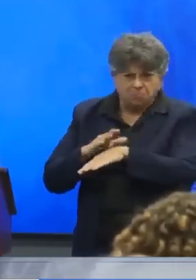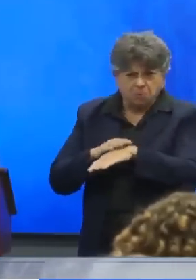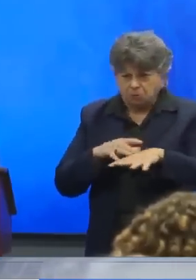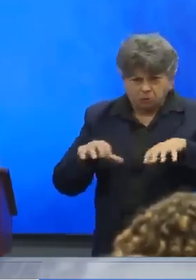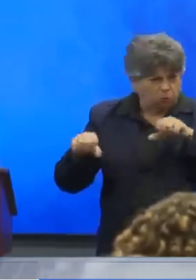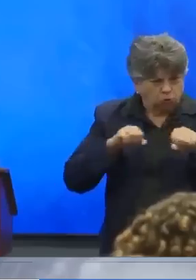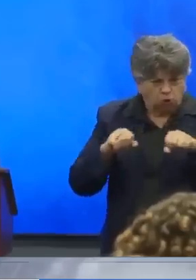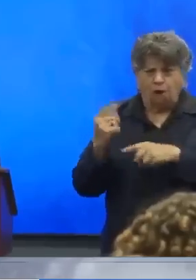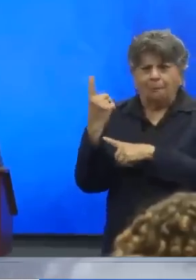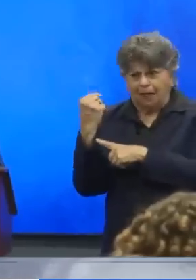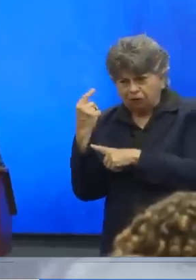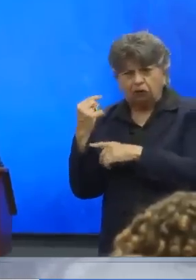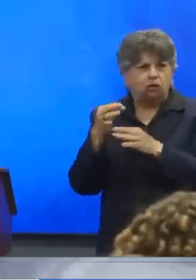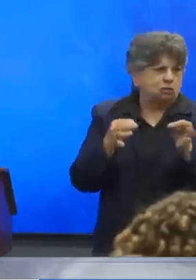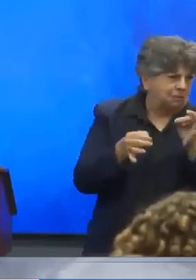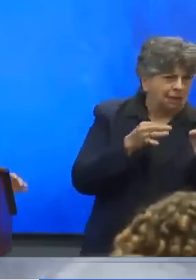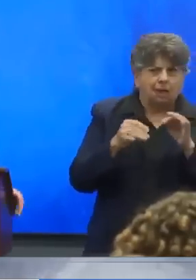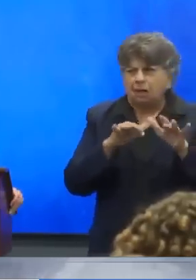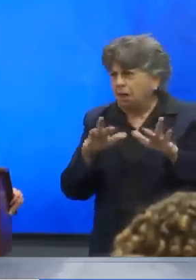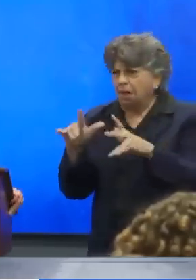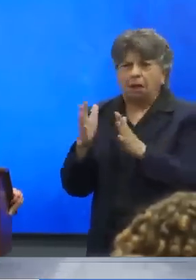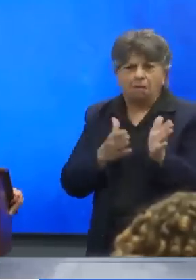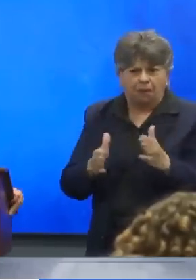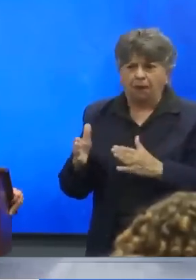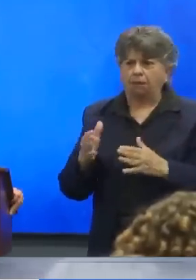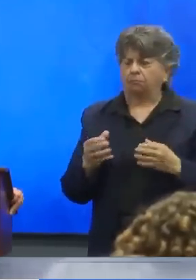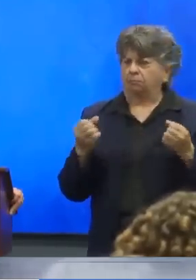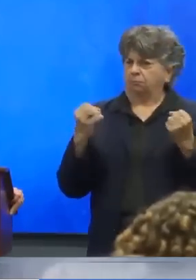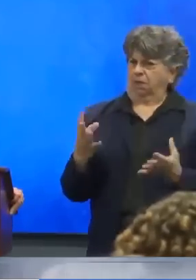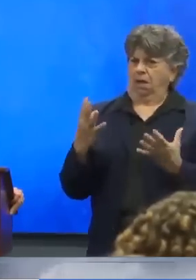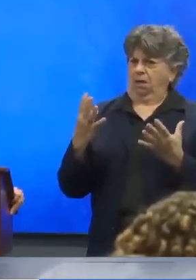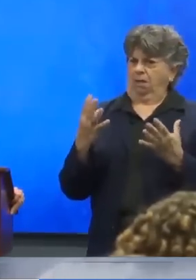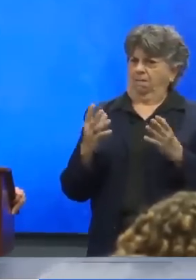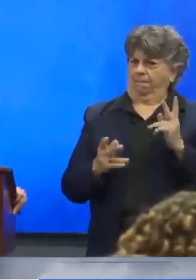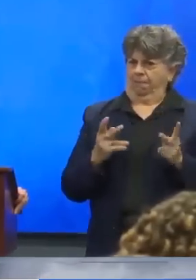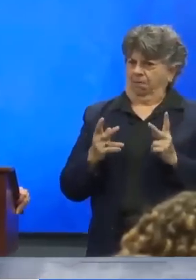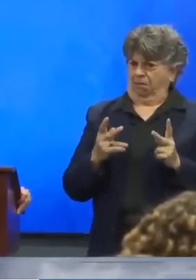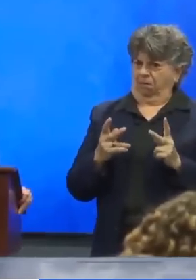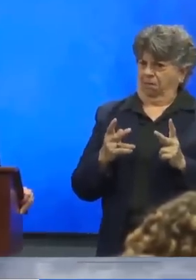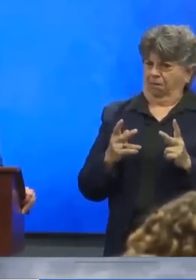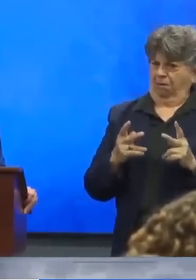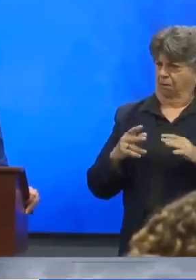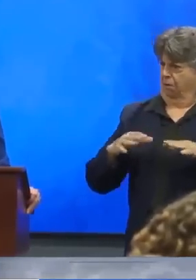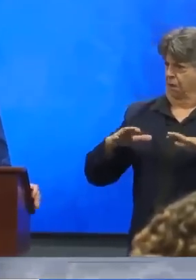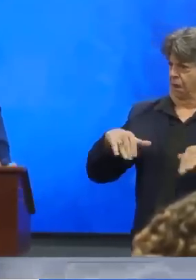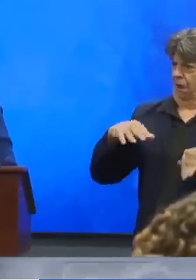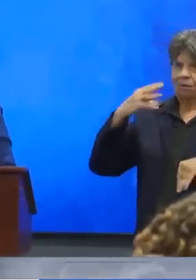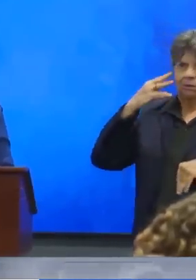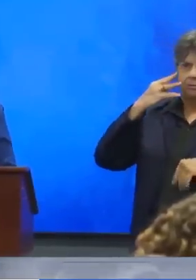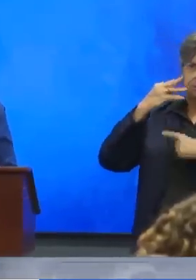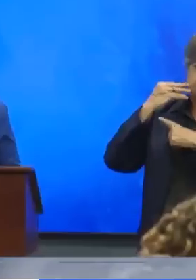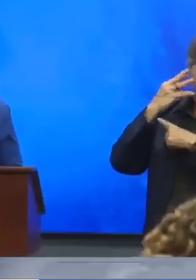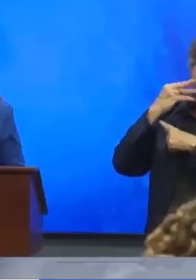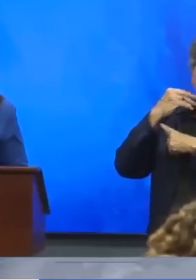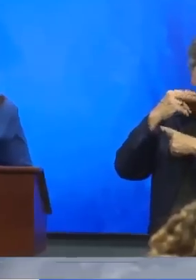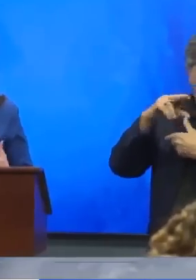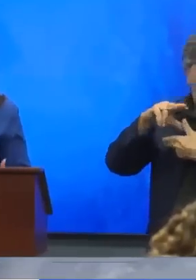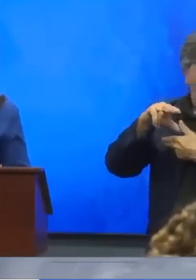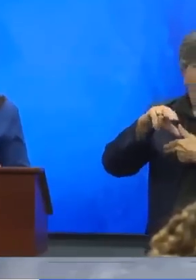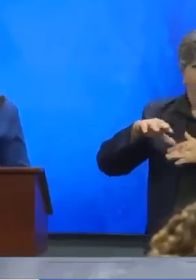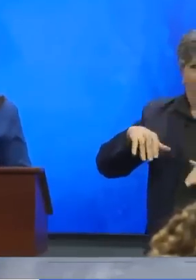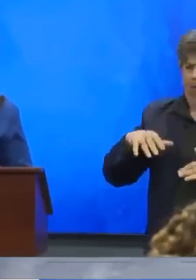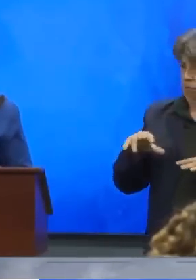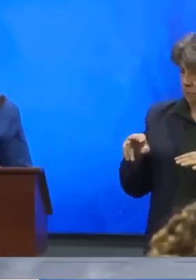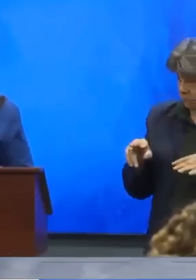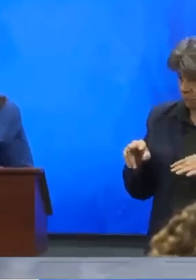prepare, there were thousands fewer residents. Many have moved here from out of state. And so listening to